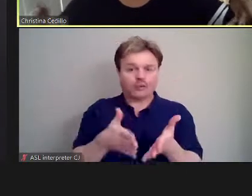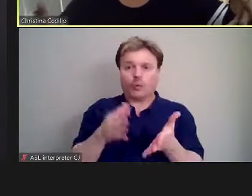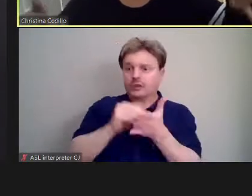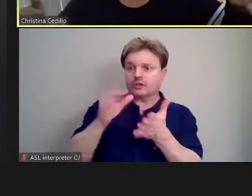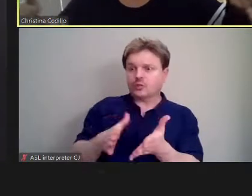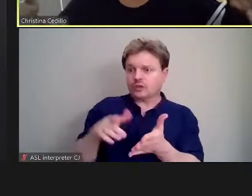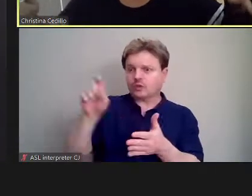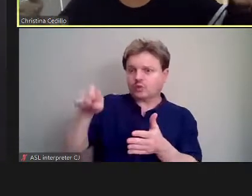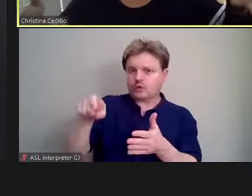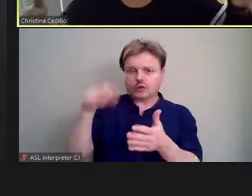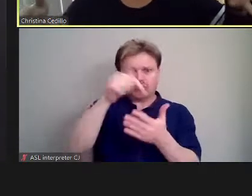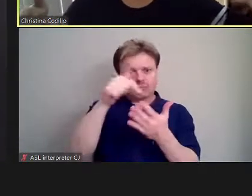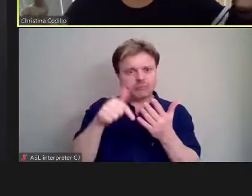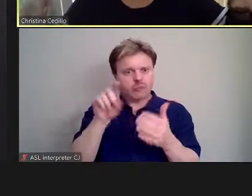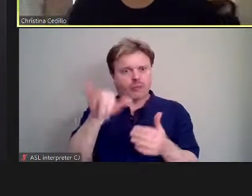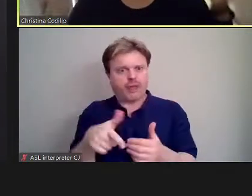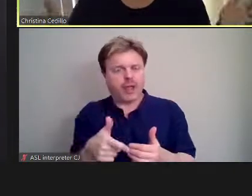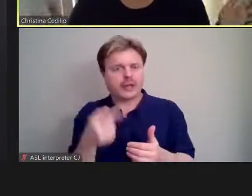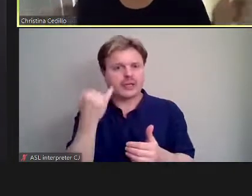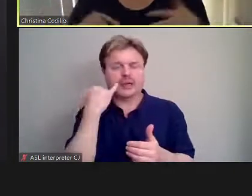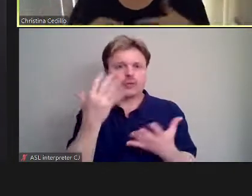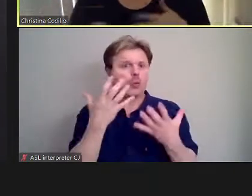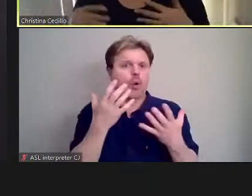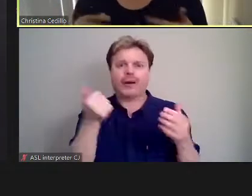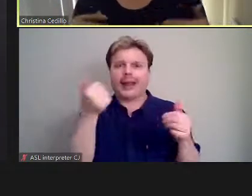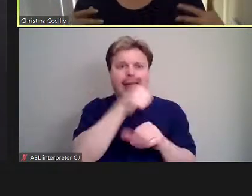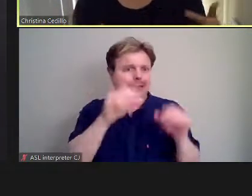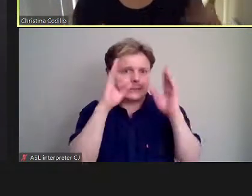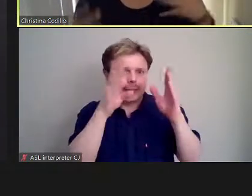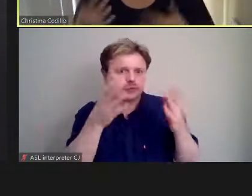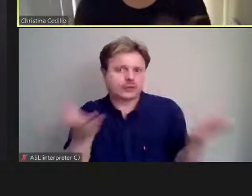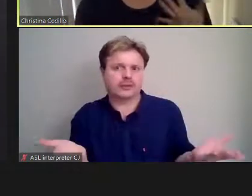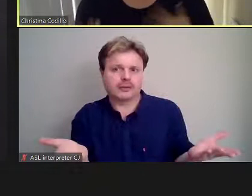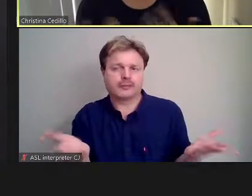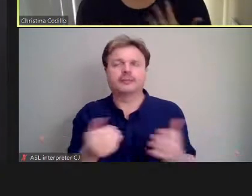doing if you want to get any attention whatsoever. And so